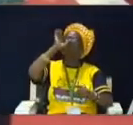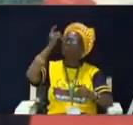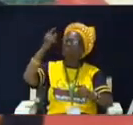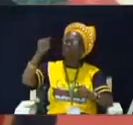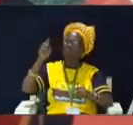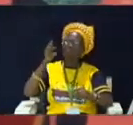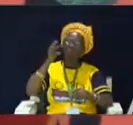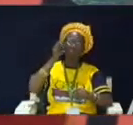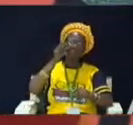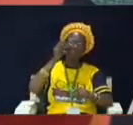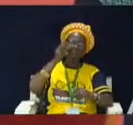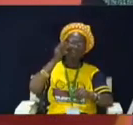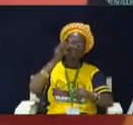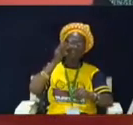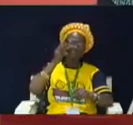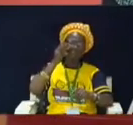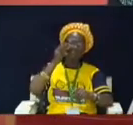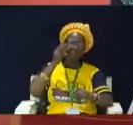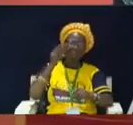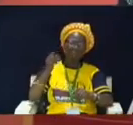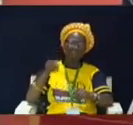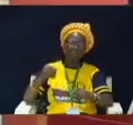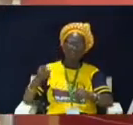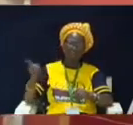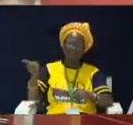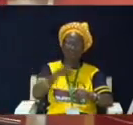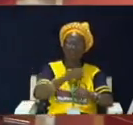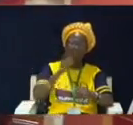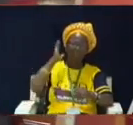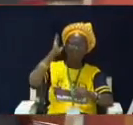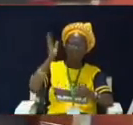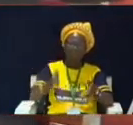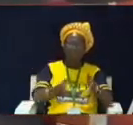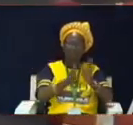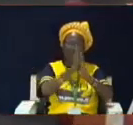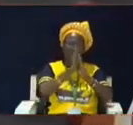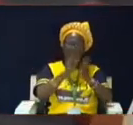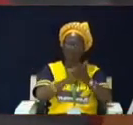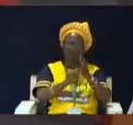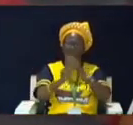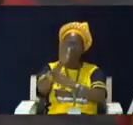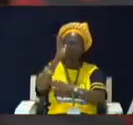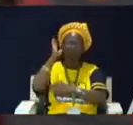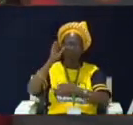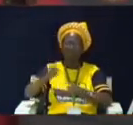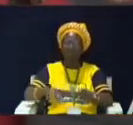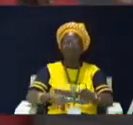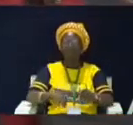we're just going to ask that God will fill our hearts with joy.